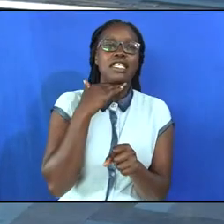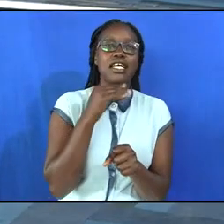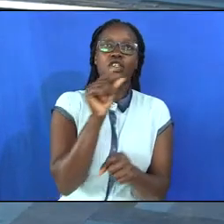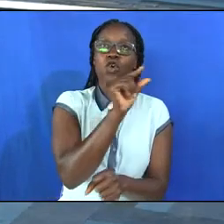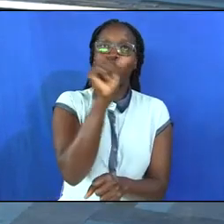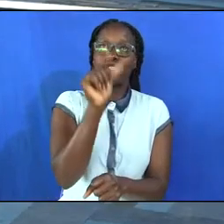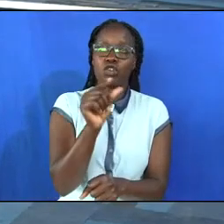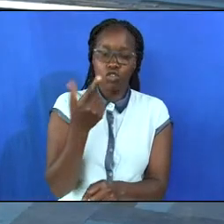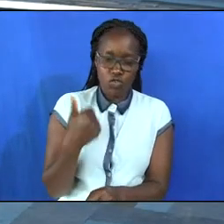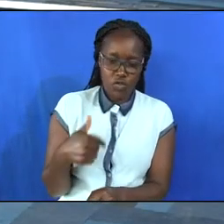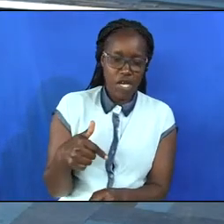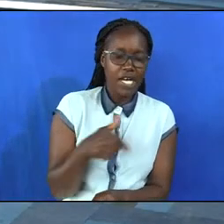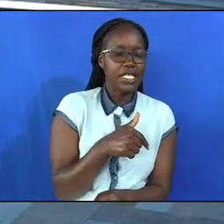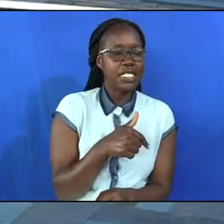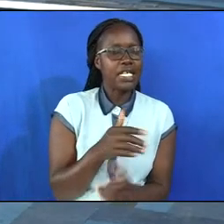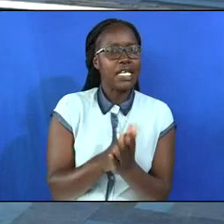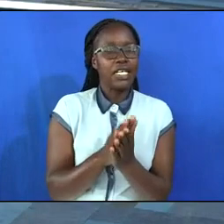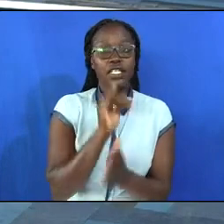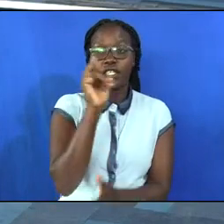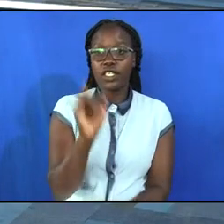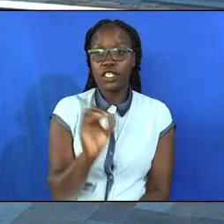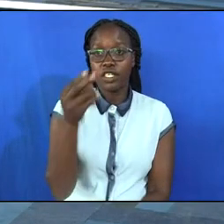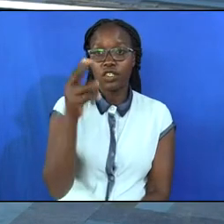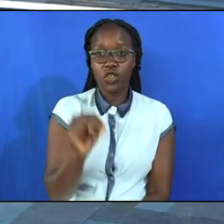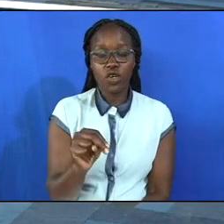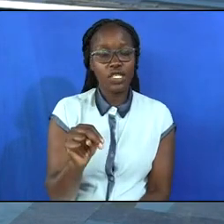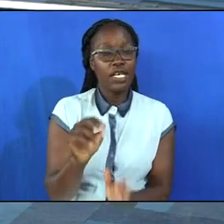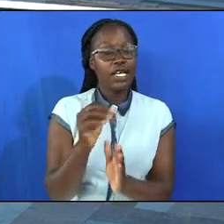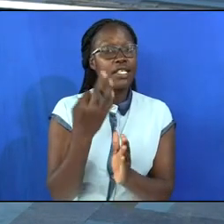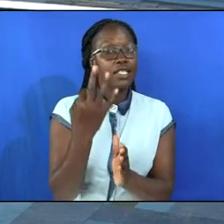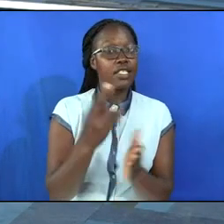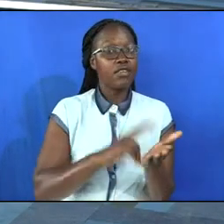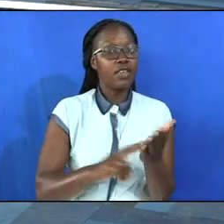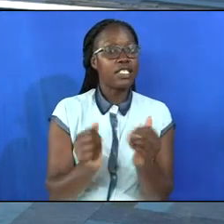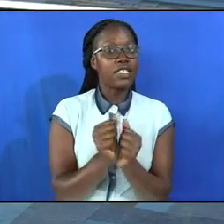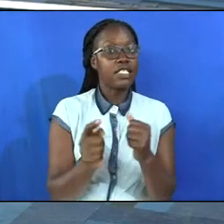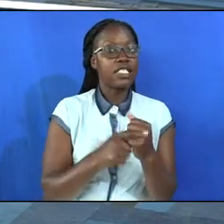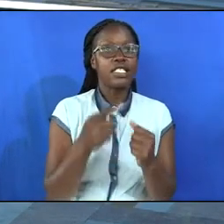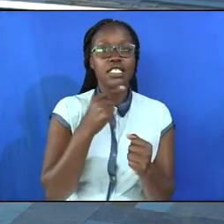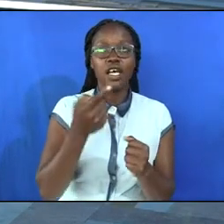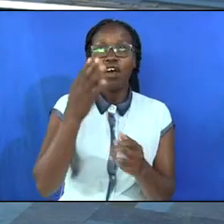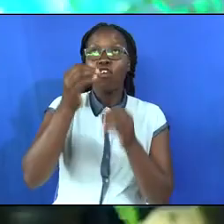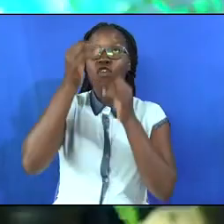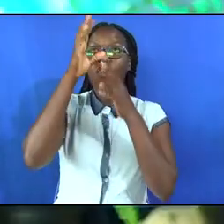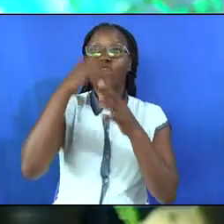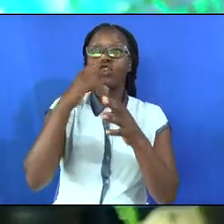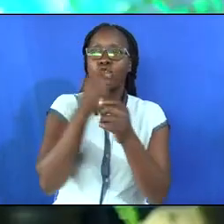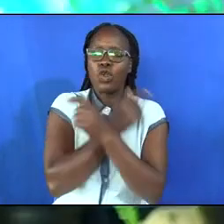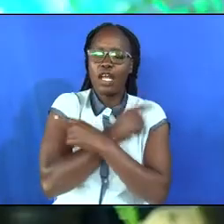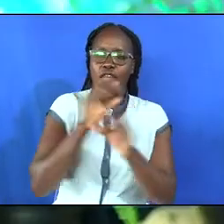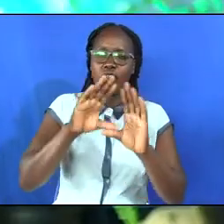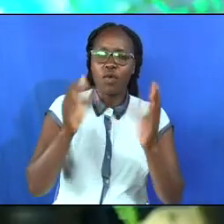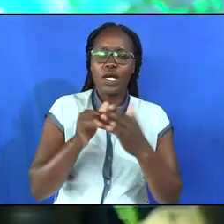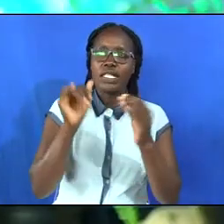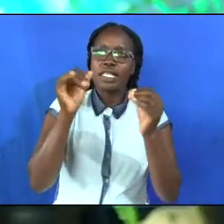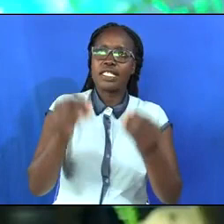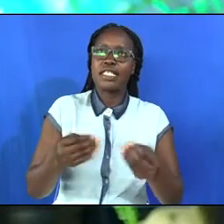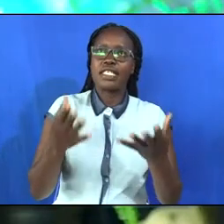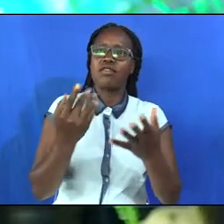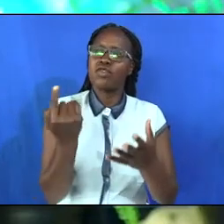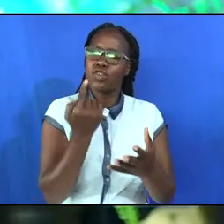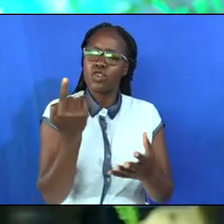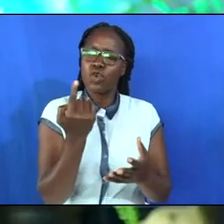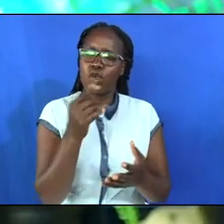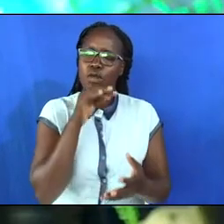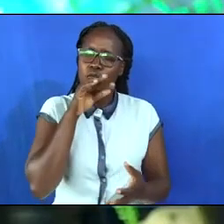cross for us. In John 3:16, it says, "For God so loved the world that he gave